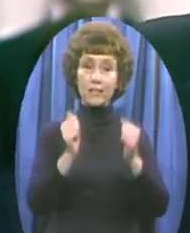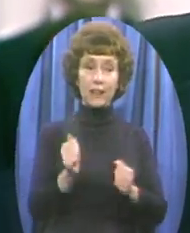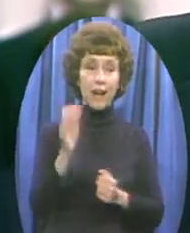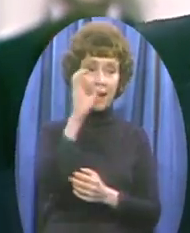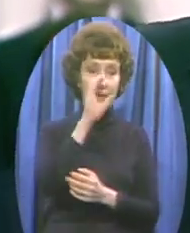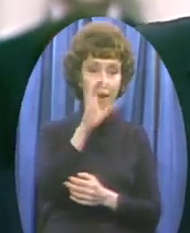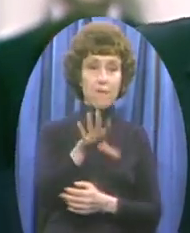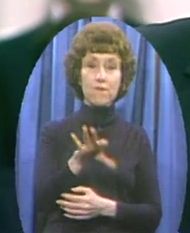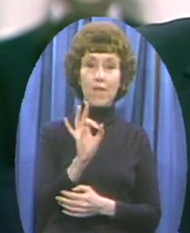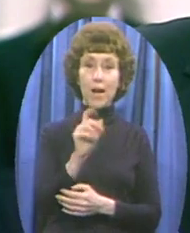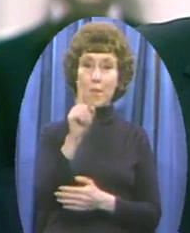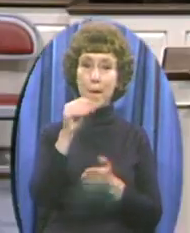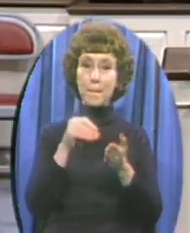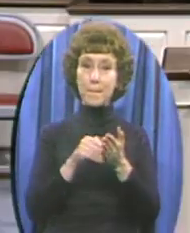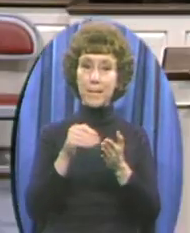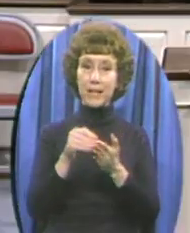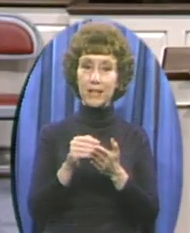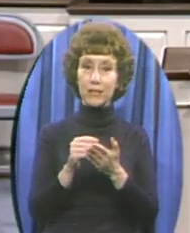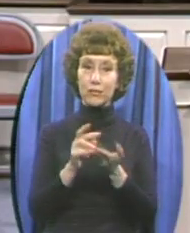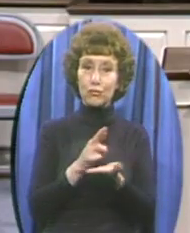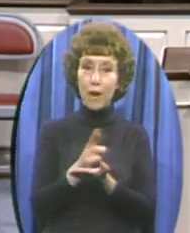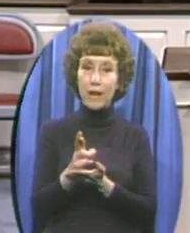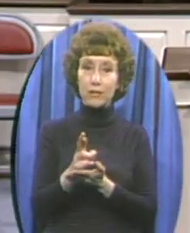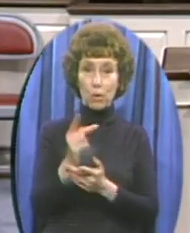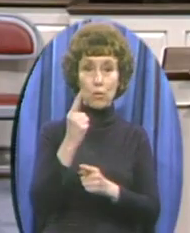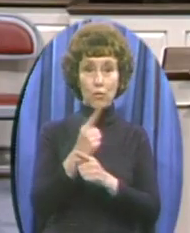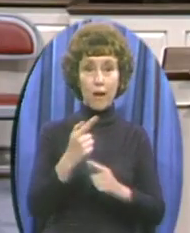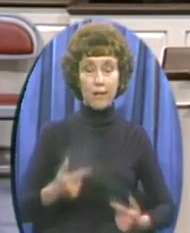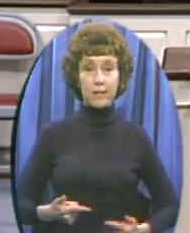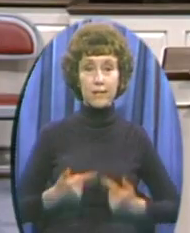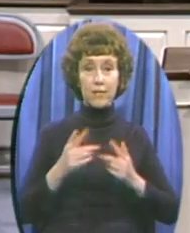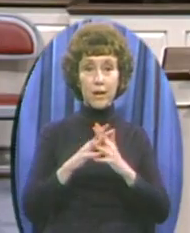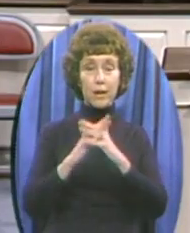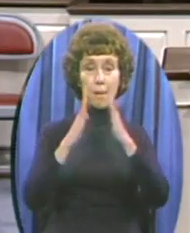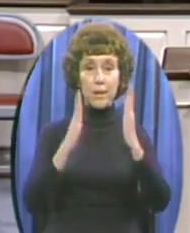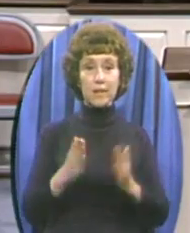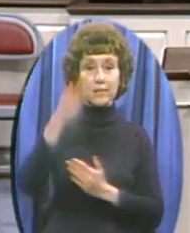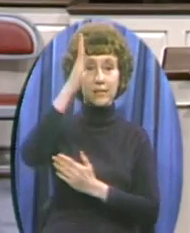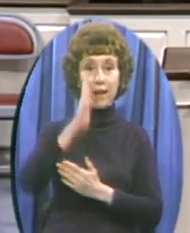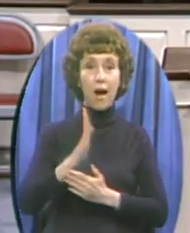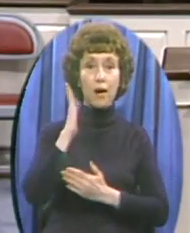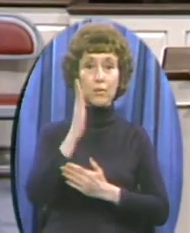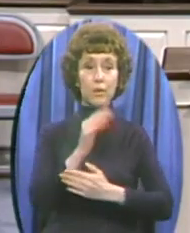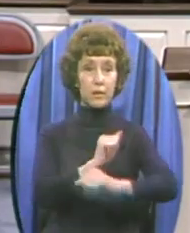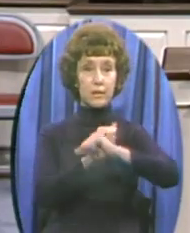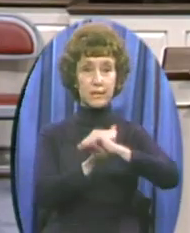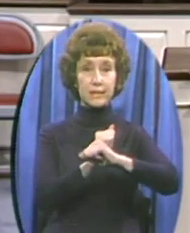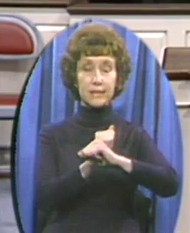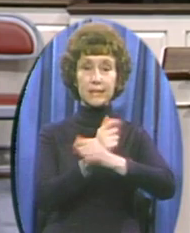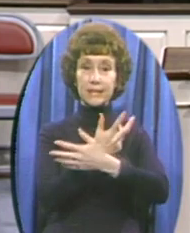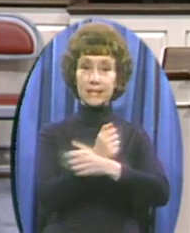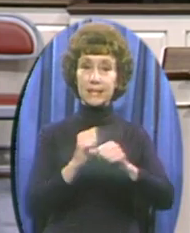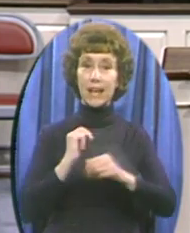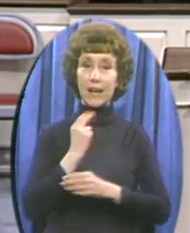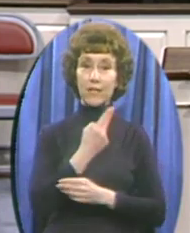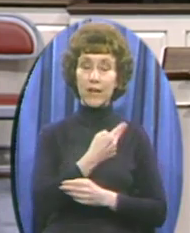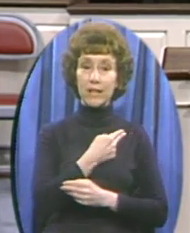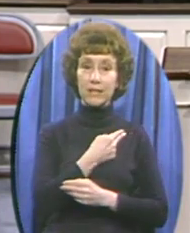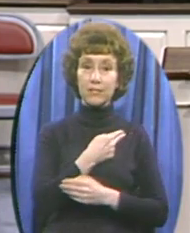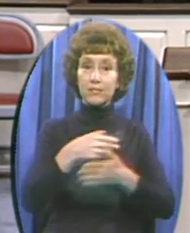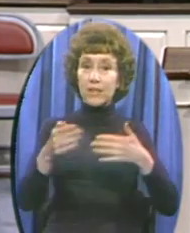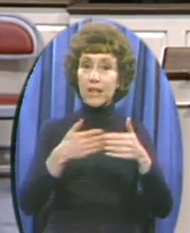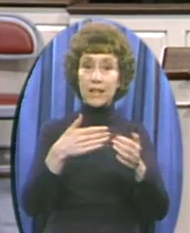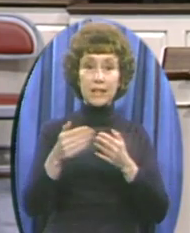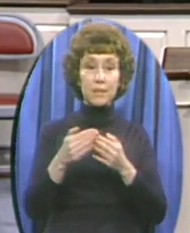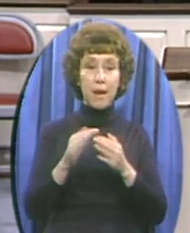America, He'll spare us. Doesn't matter how weak we are militarily, although that's a matter of great concern. If God be for us, who can be